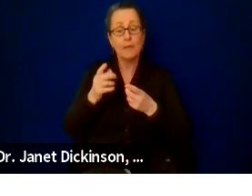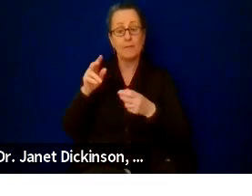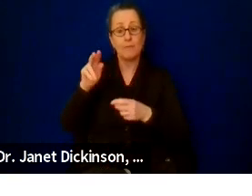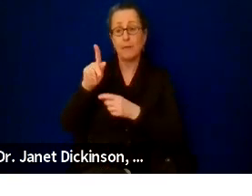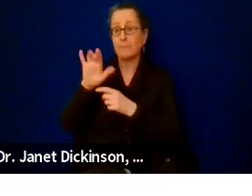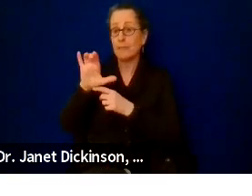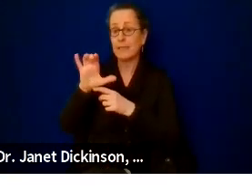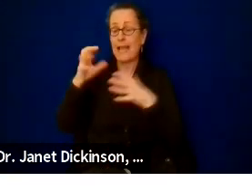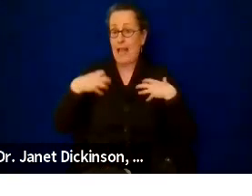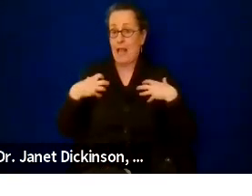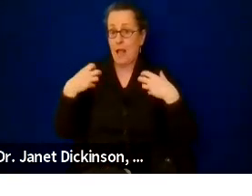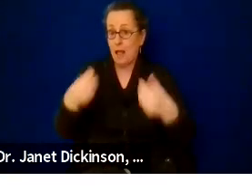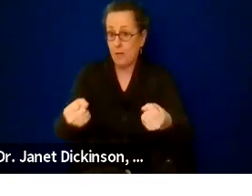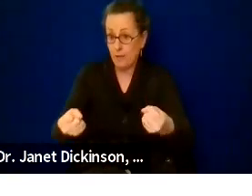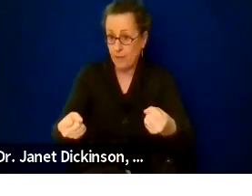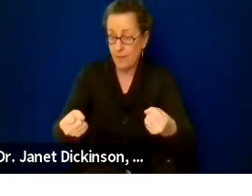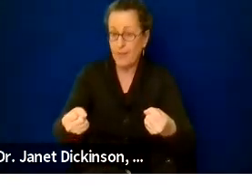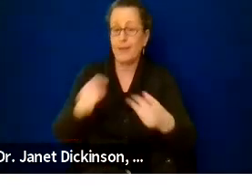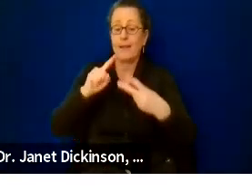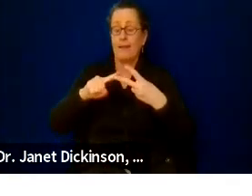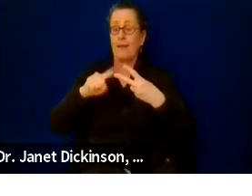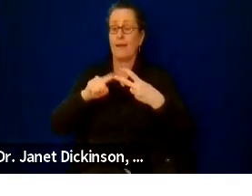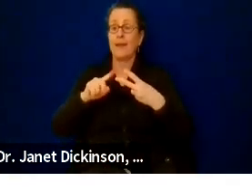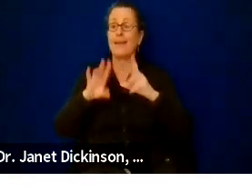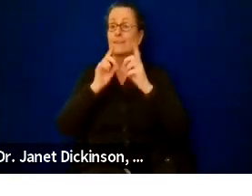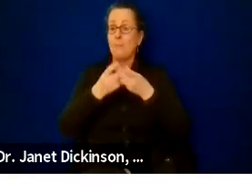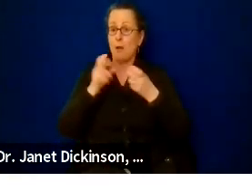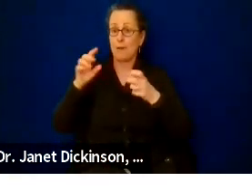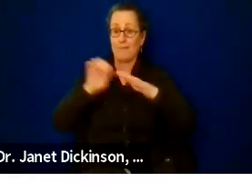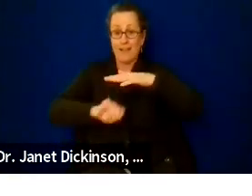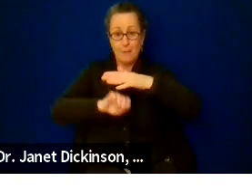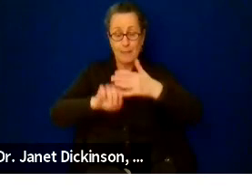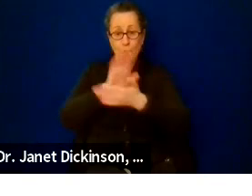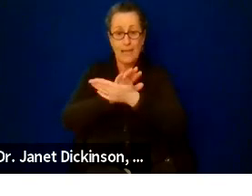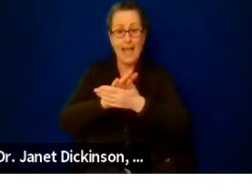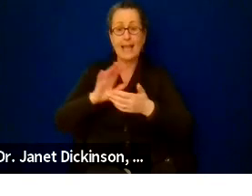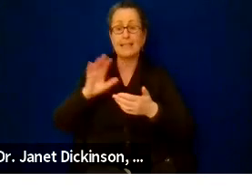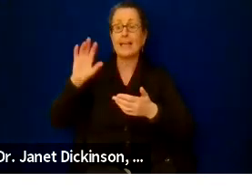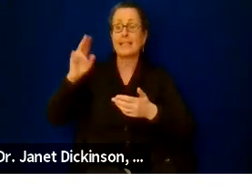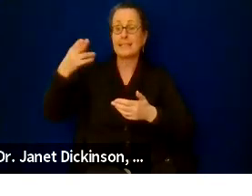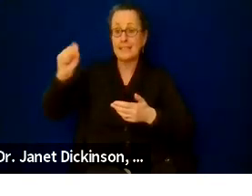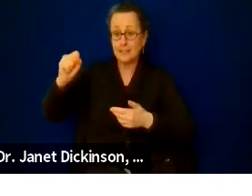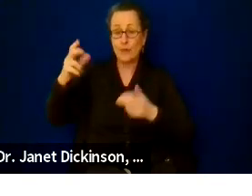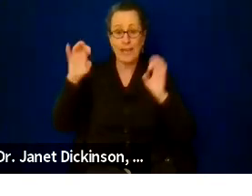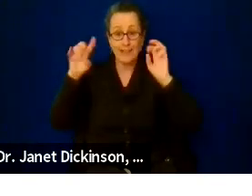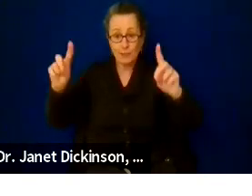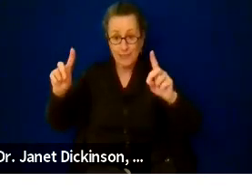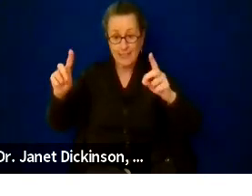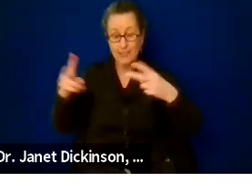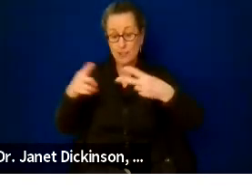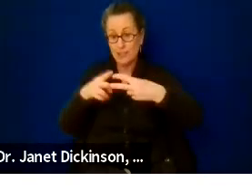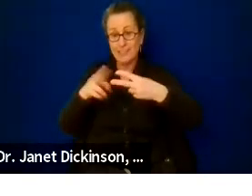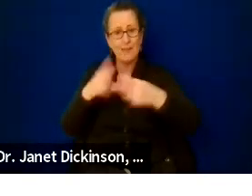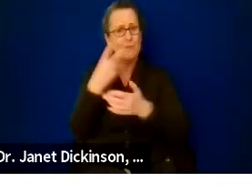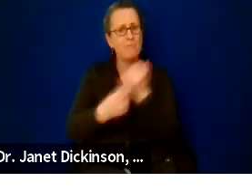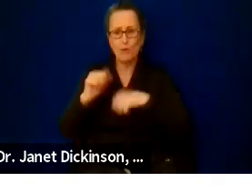as the Massachusetts Department of Elementary and Secondary Education. So as you can see, all of our elementary schools